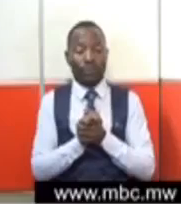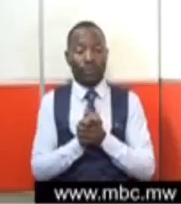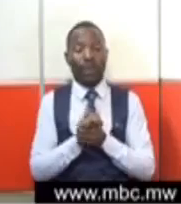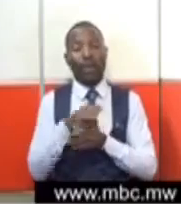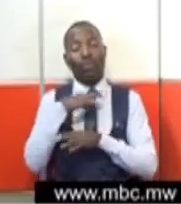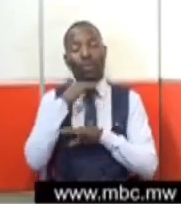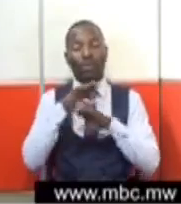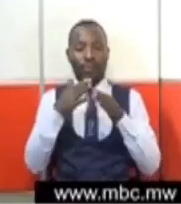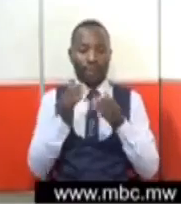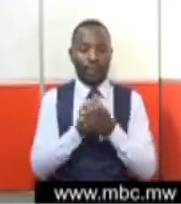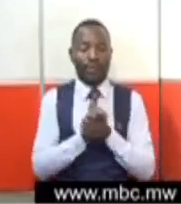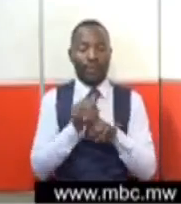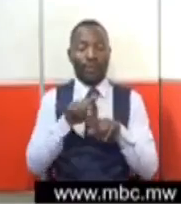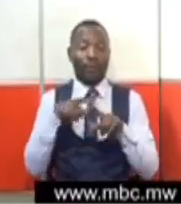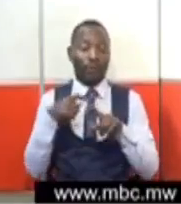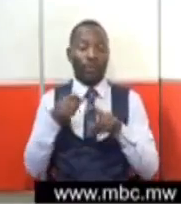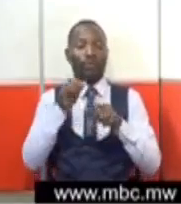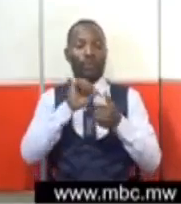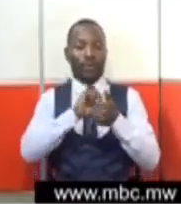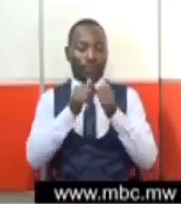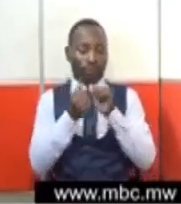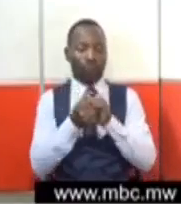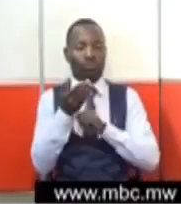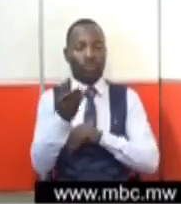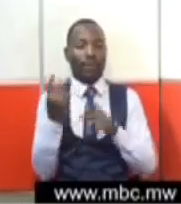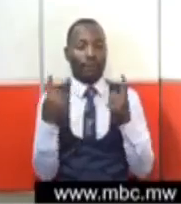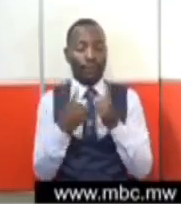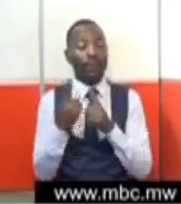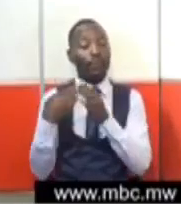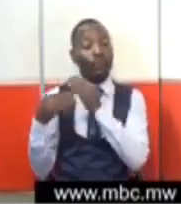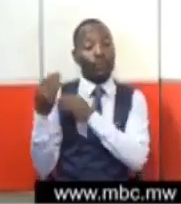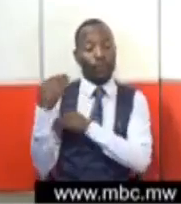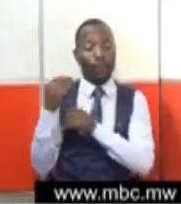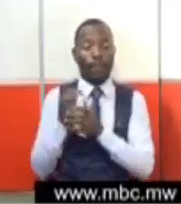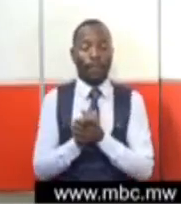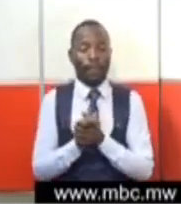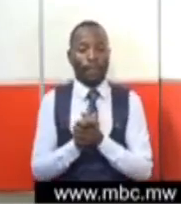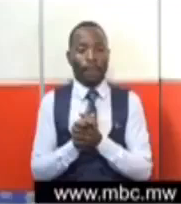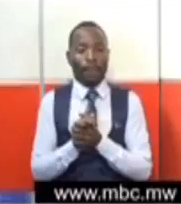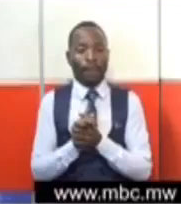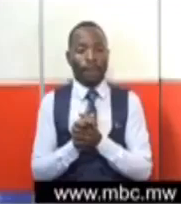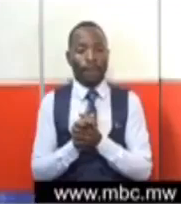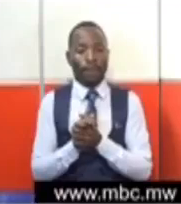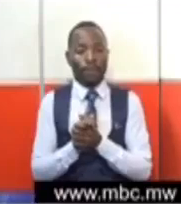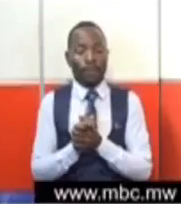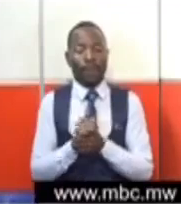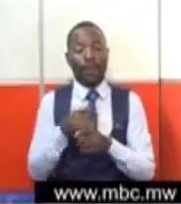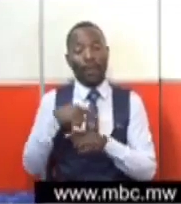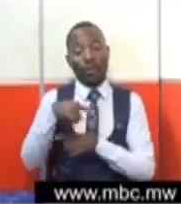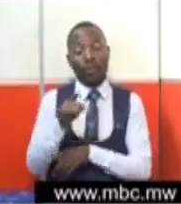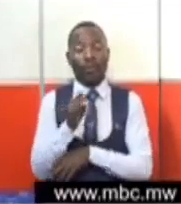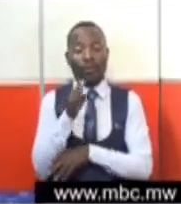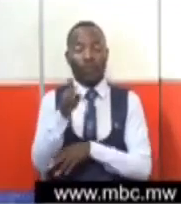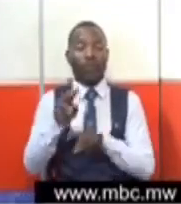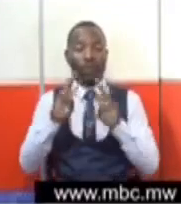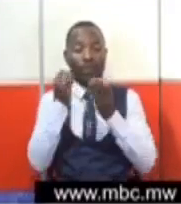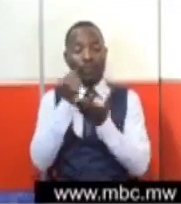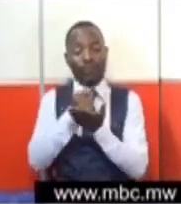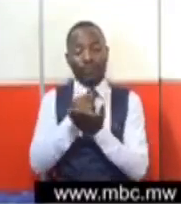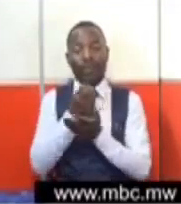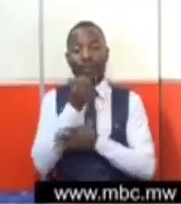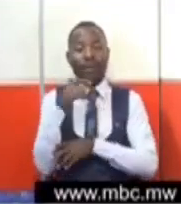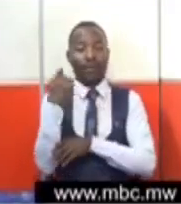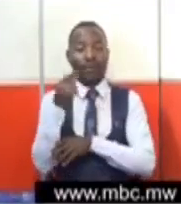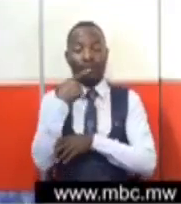managed to get out of the economic crisis that they are in. Moving forward, the World Bank has advised